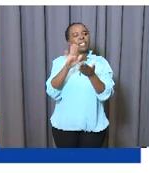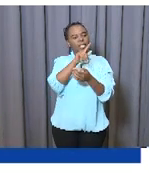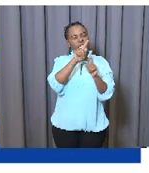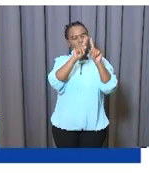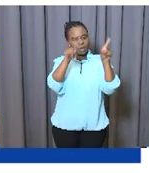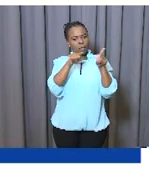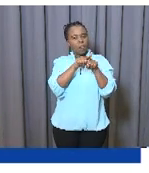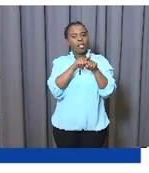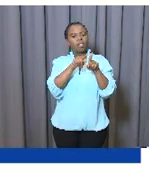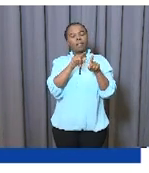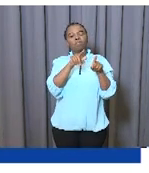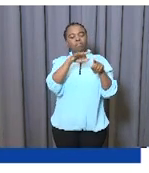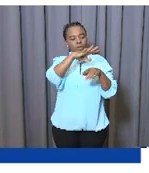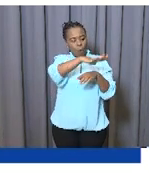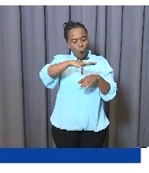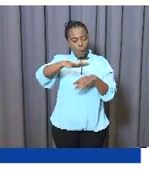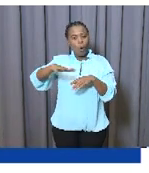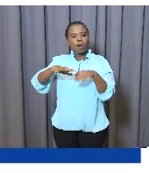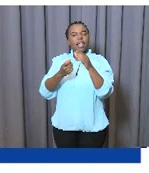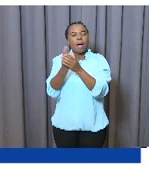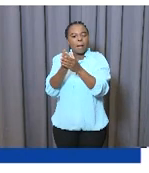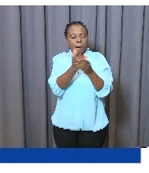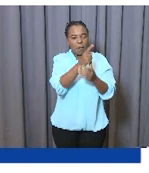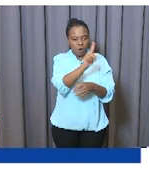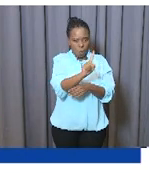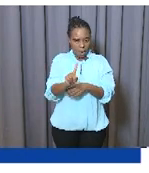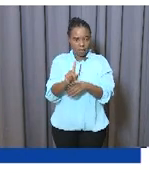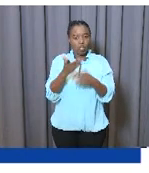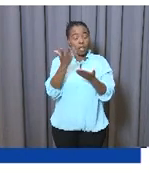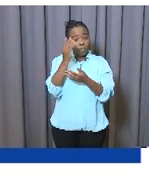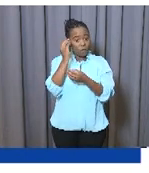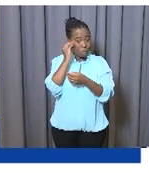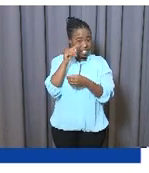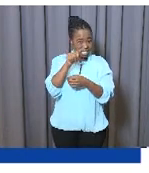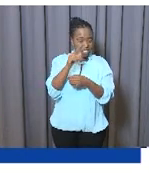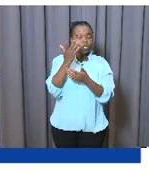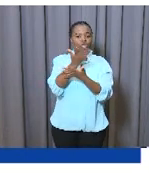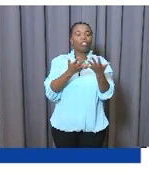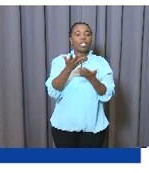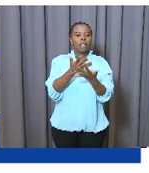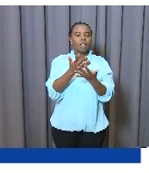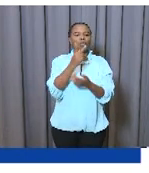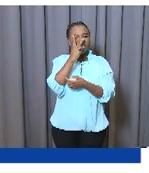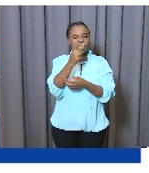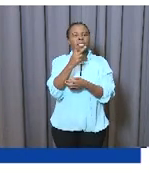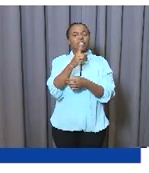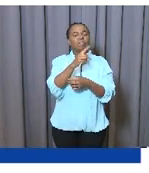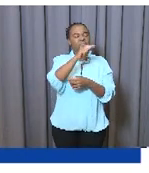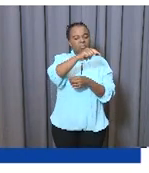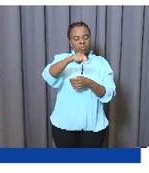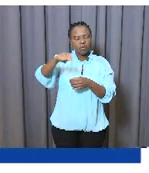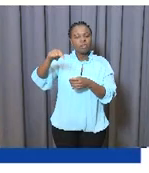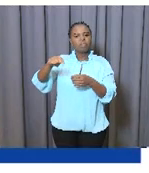in a number of wards. So this information we were sharing with you, you would see the wards in the